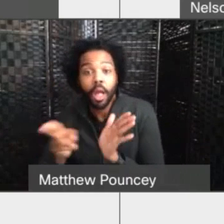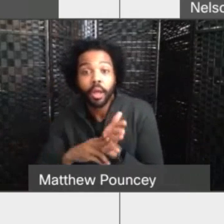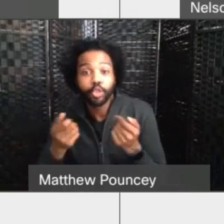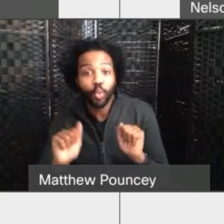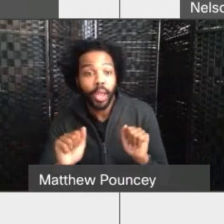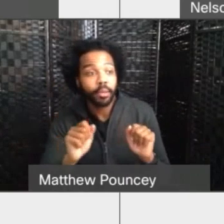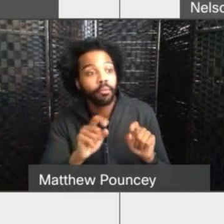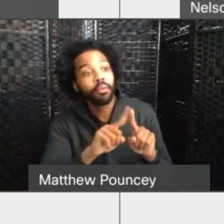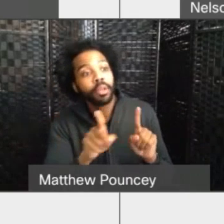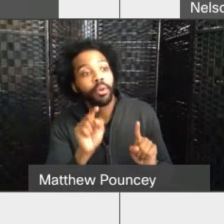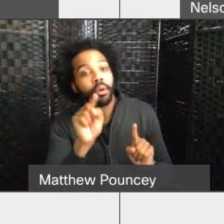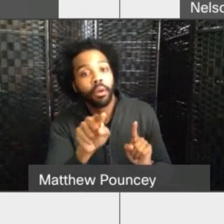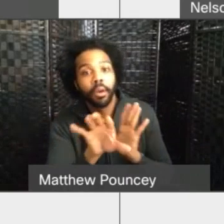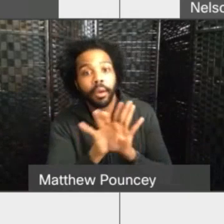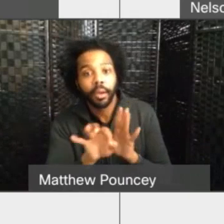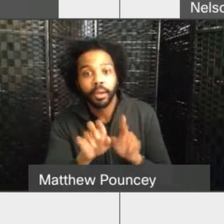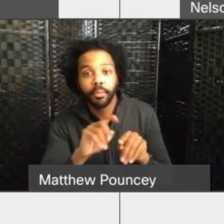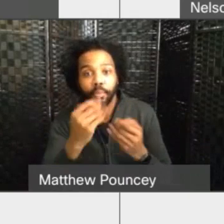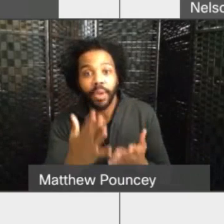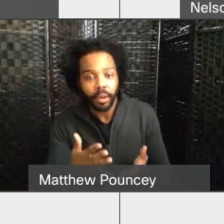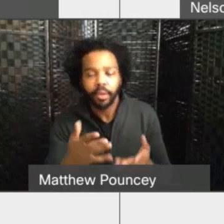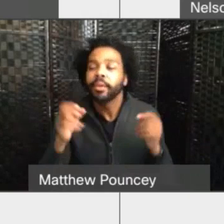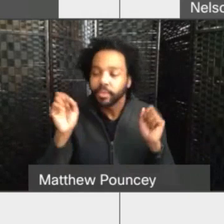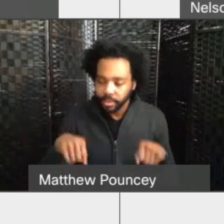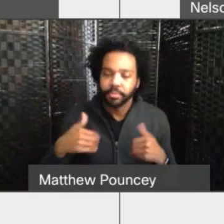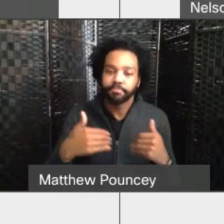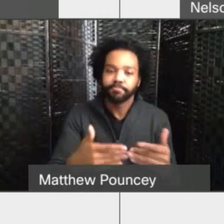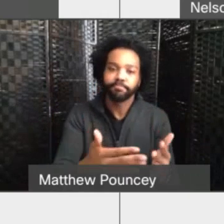different provider or logged back in later, they were able to get it.